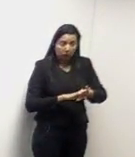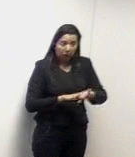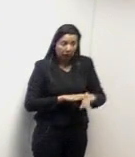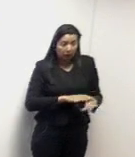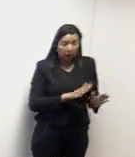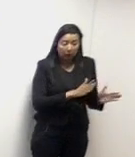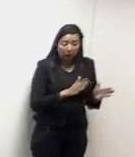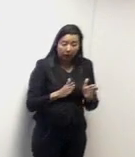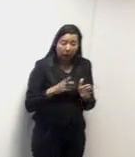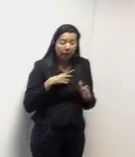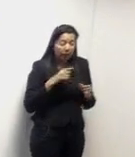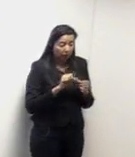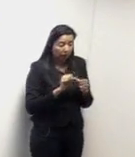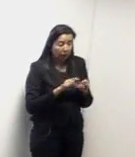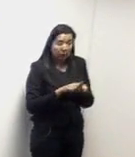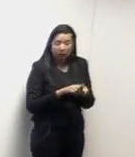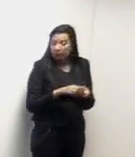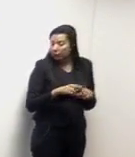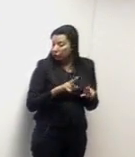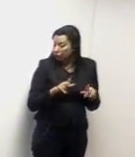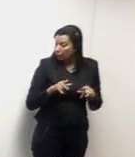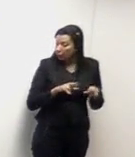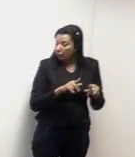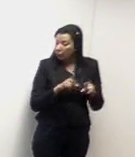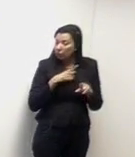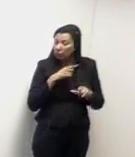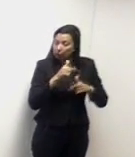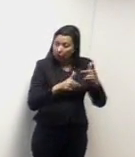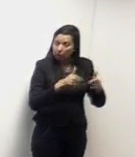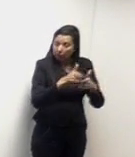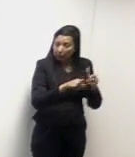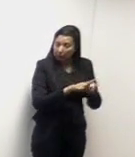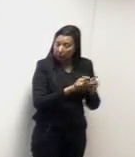there are other effects that can happen over time